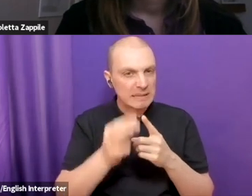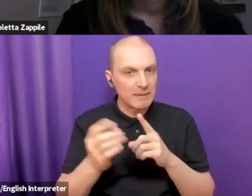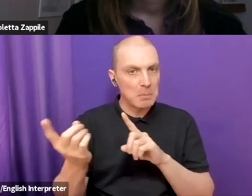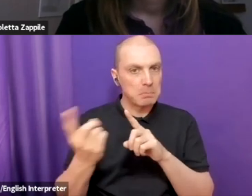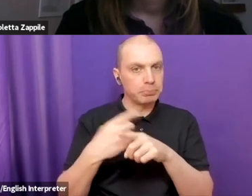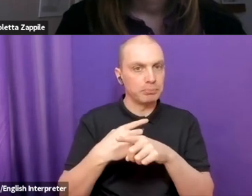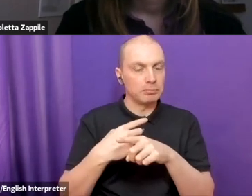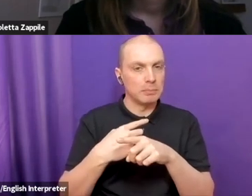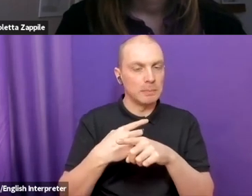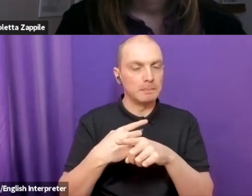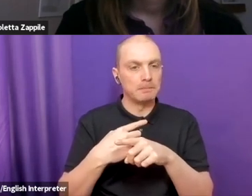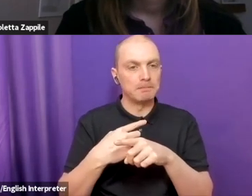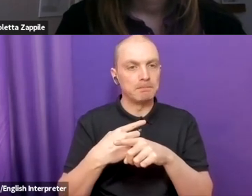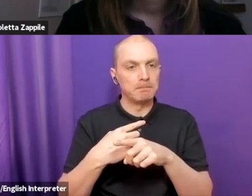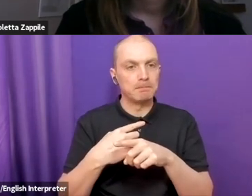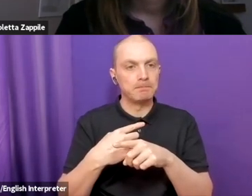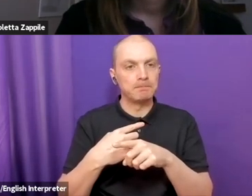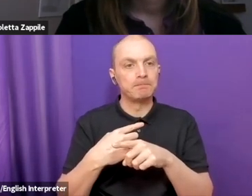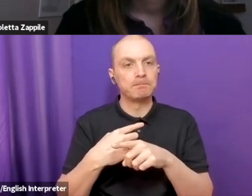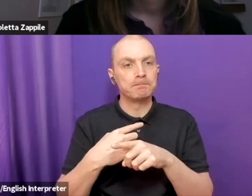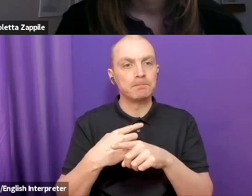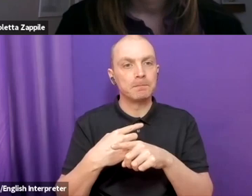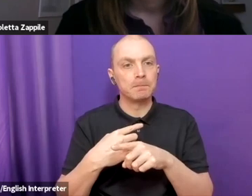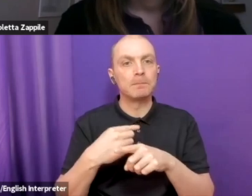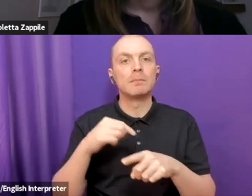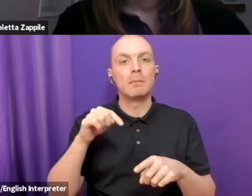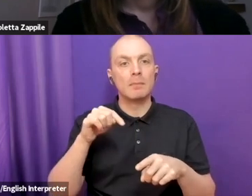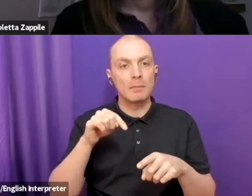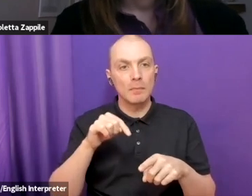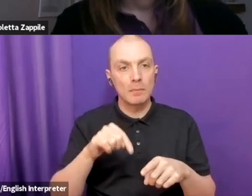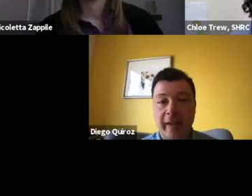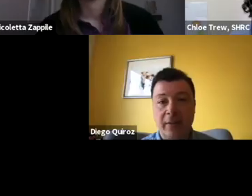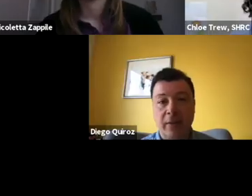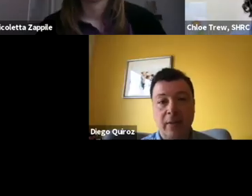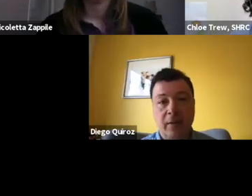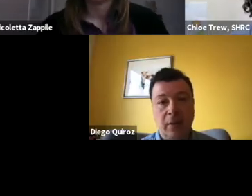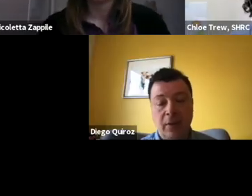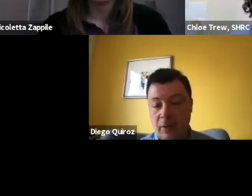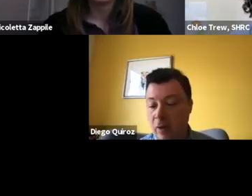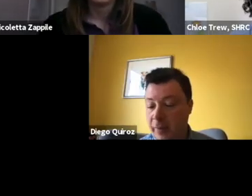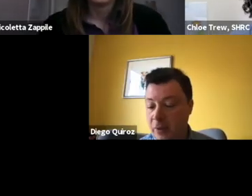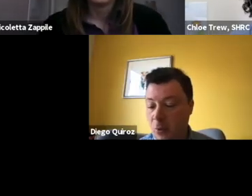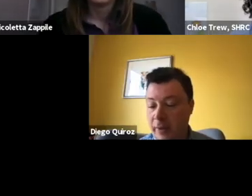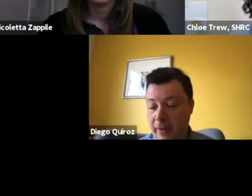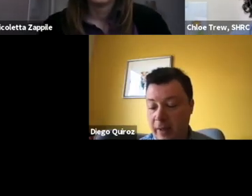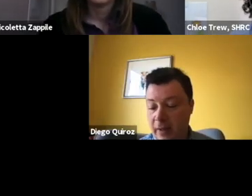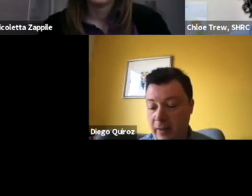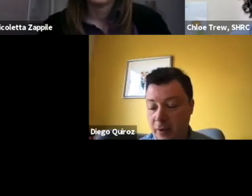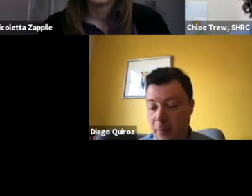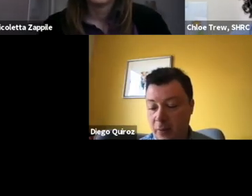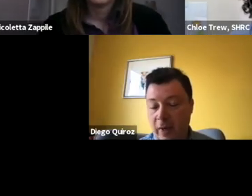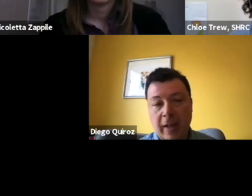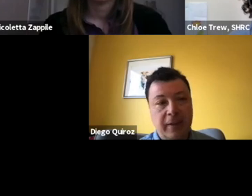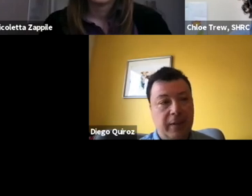as a collective human rights organizations to hold account and the government to what they're saying in